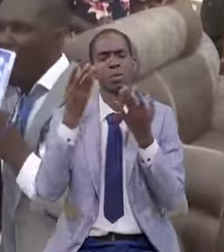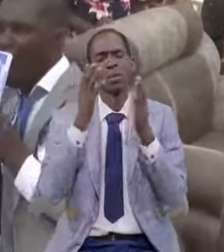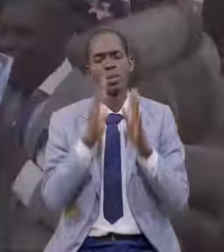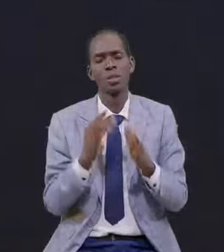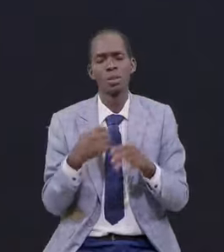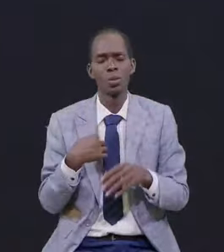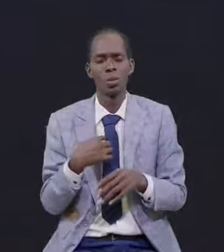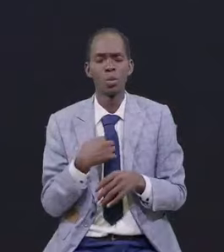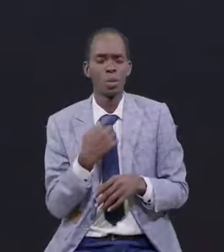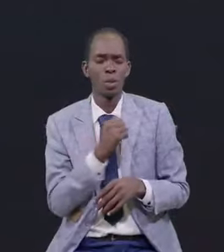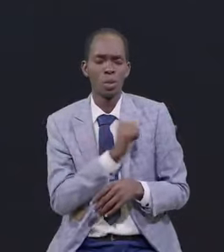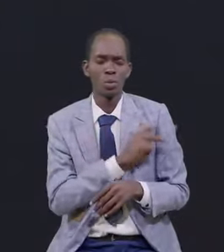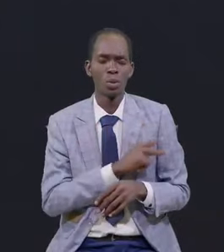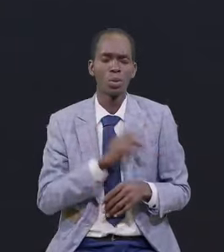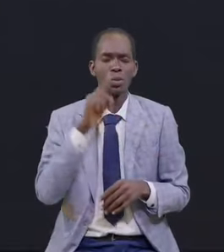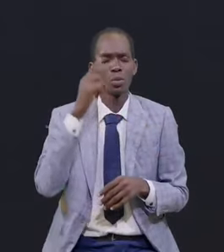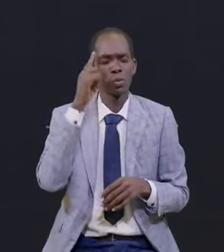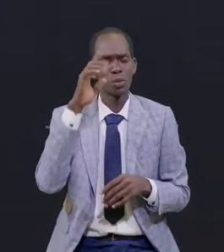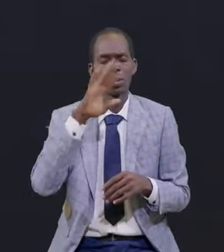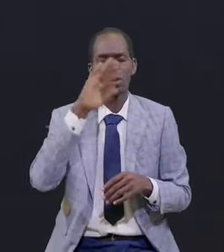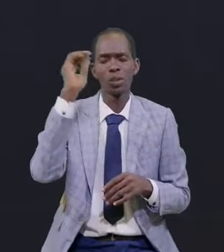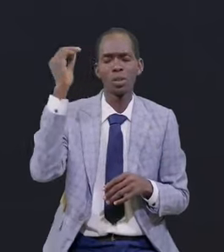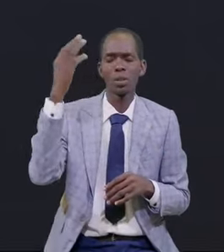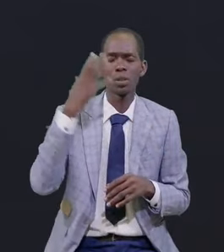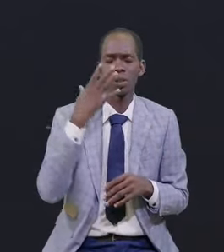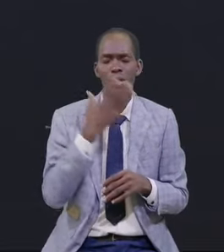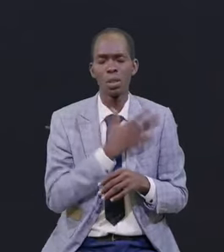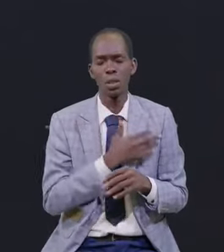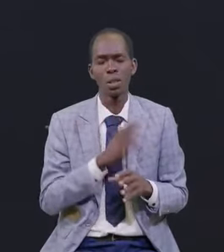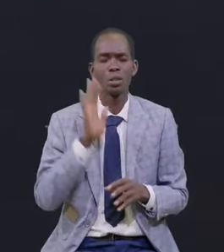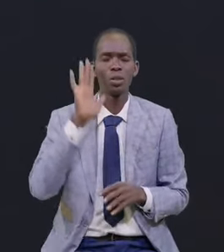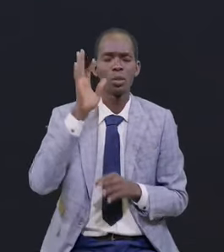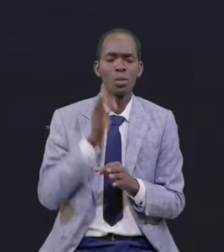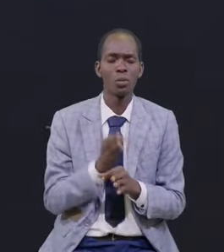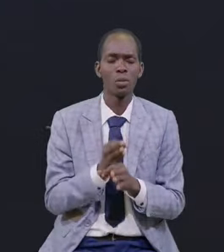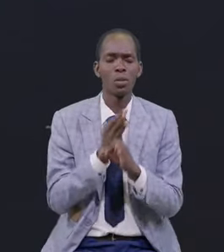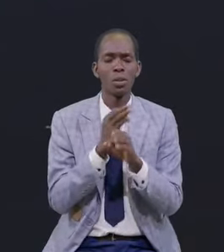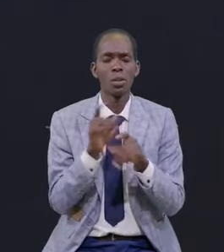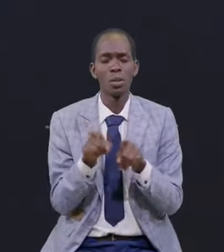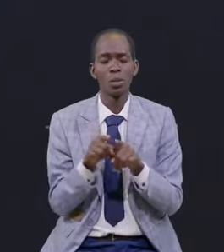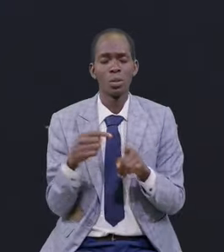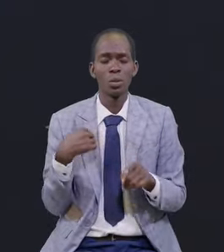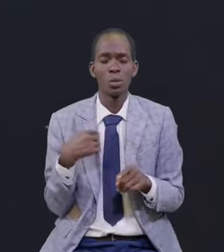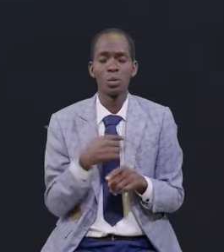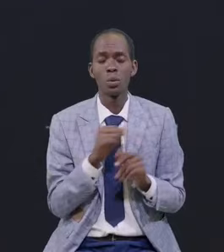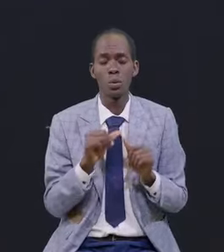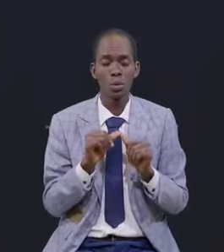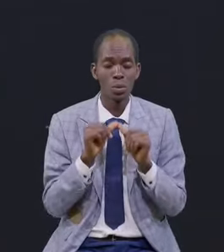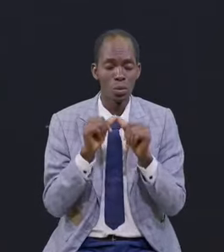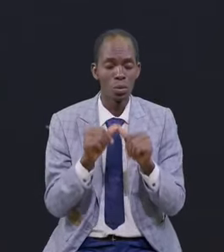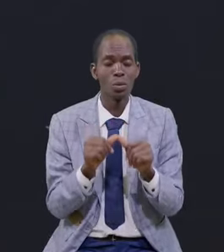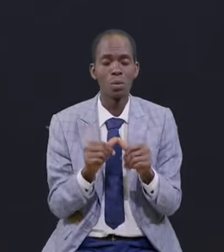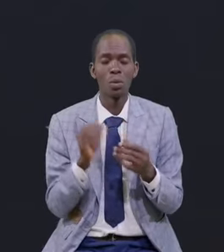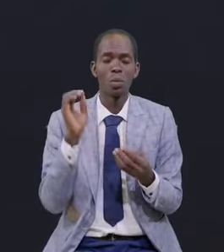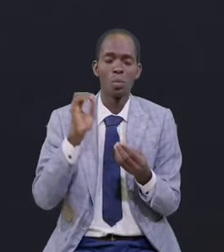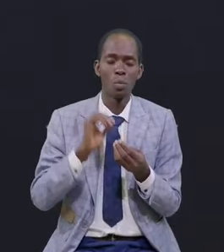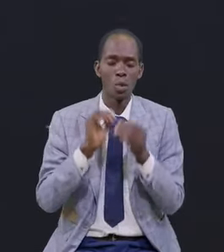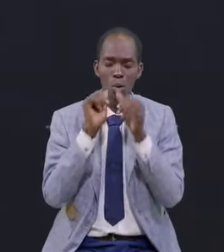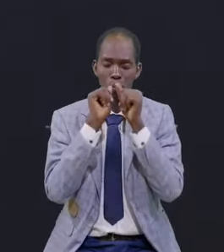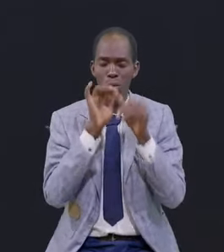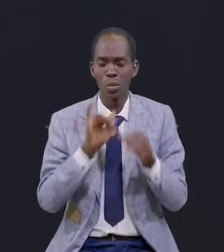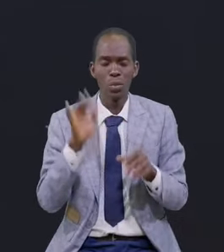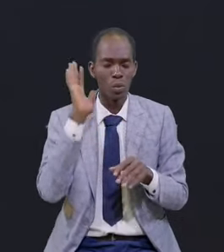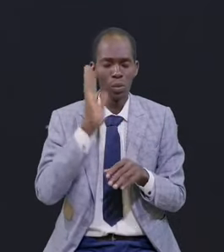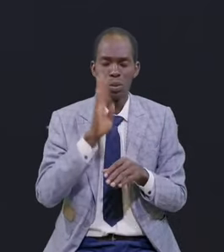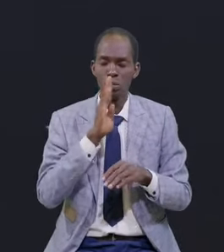as we continue in this program by your special Grace more blessings will be our portion in